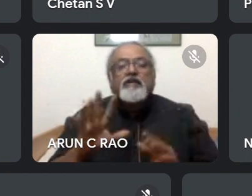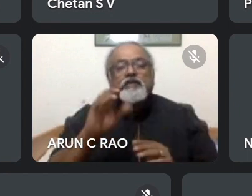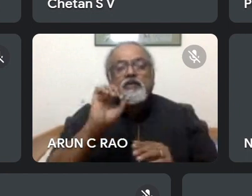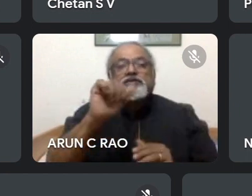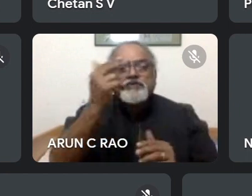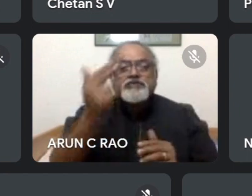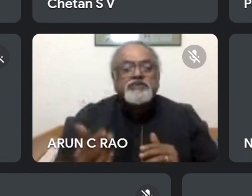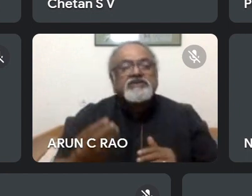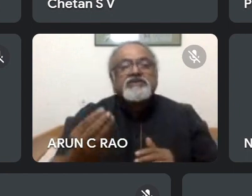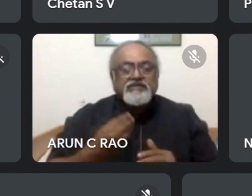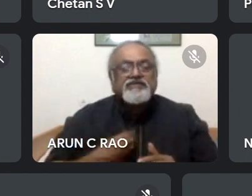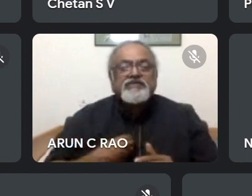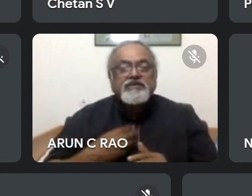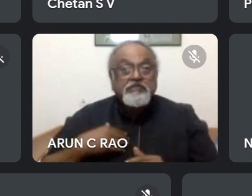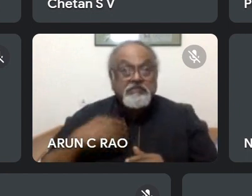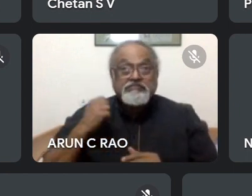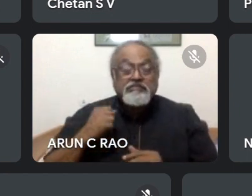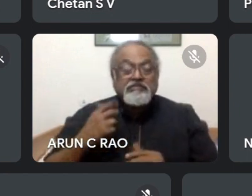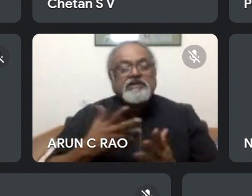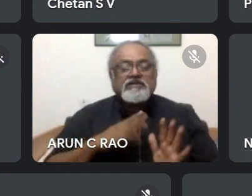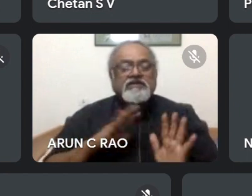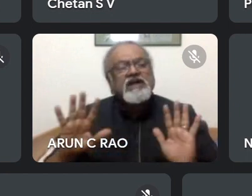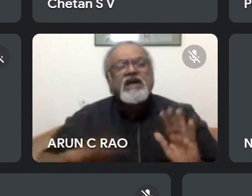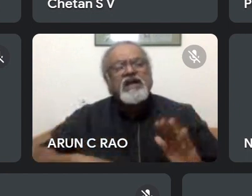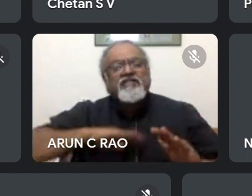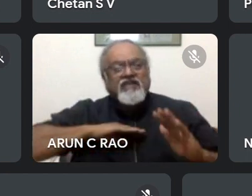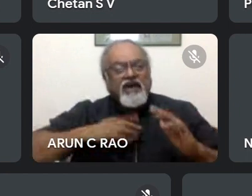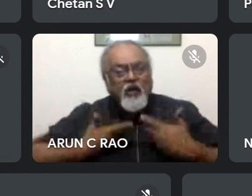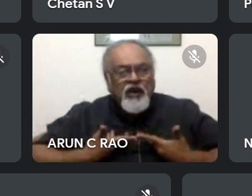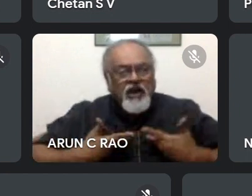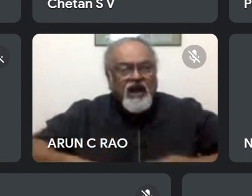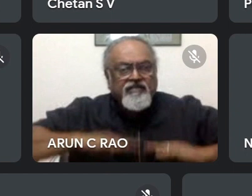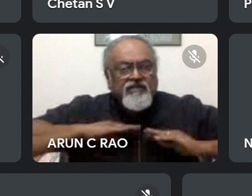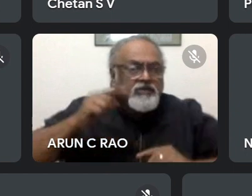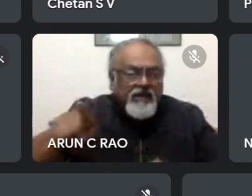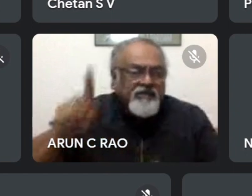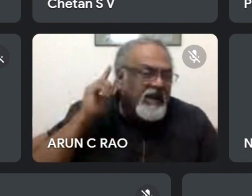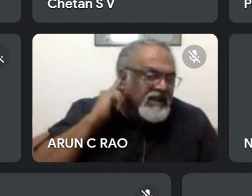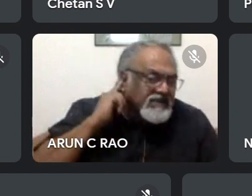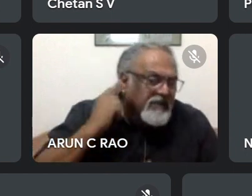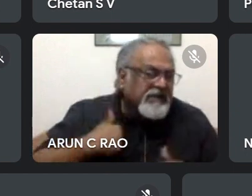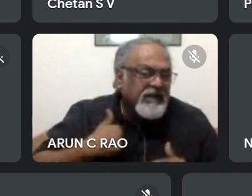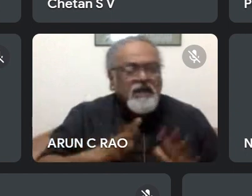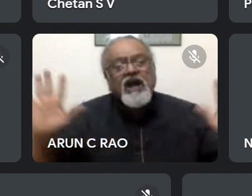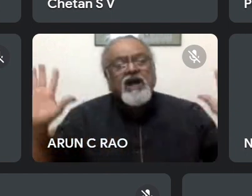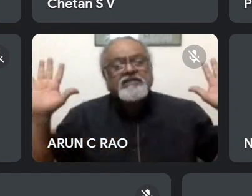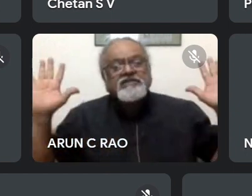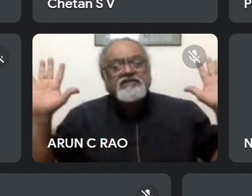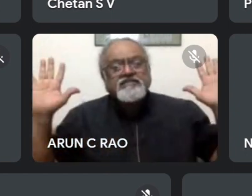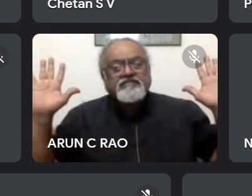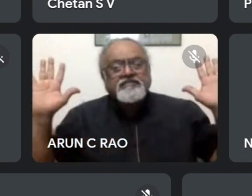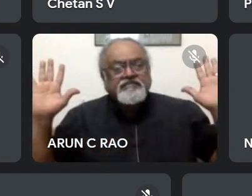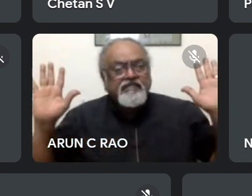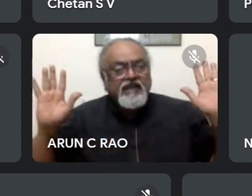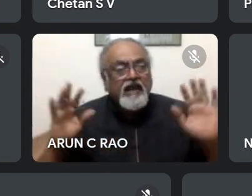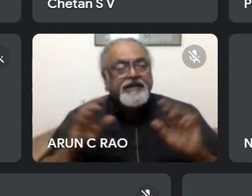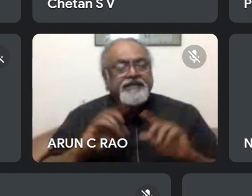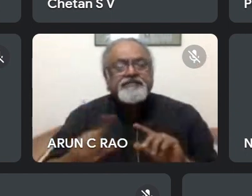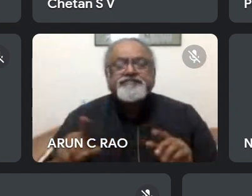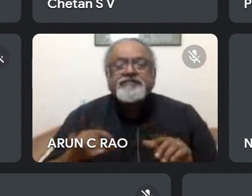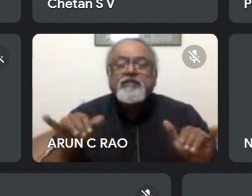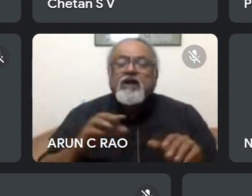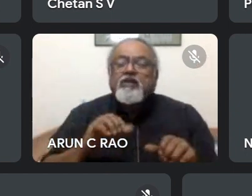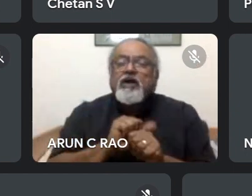brought together through work. I've been doing a lot of stuff around work, which I'll just talk about. But 2 months back, I